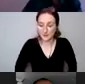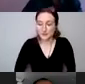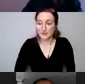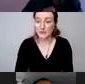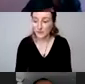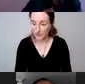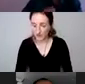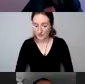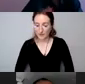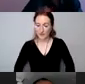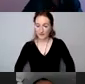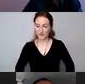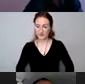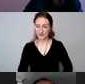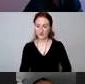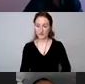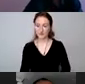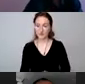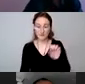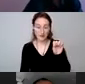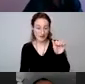Sasha, are you there?